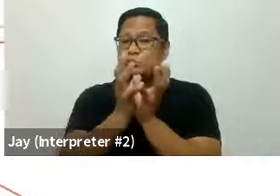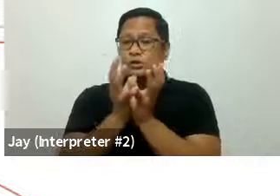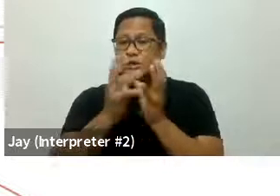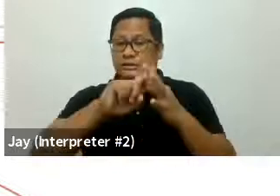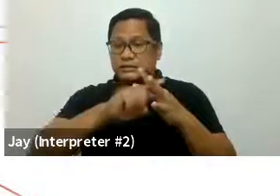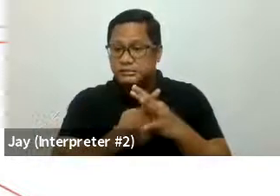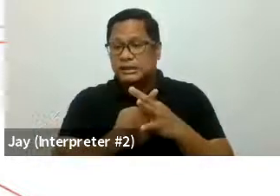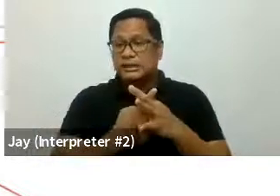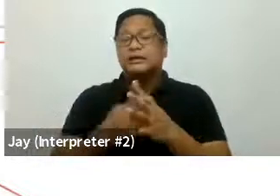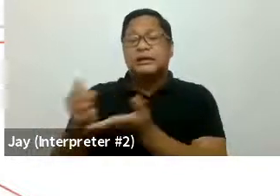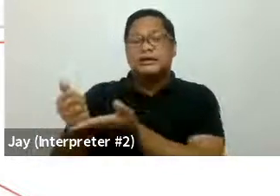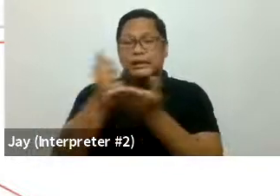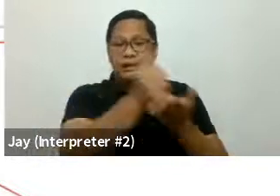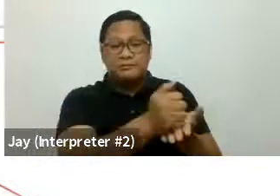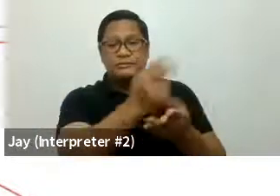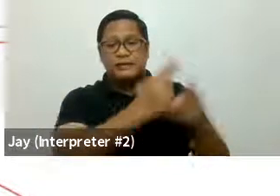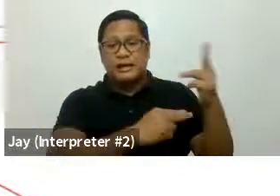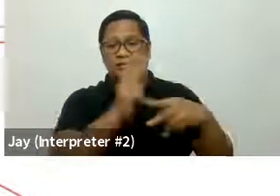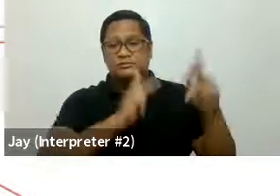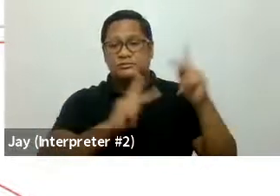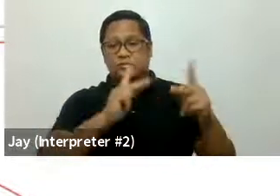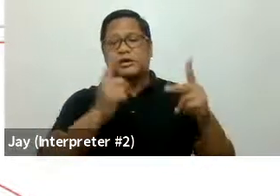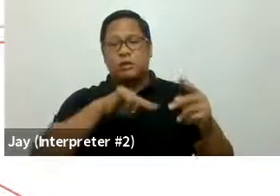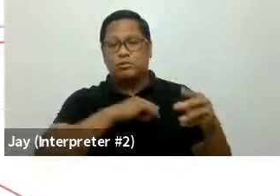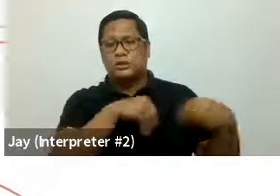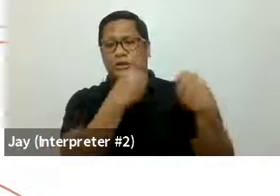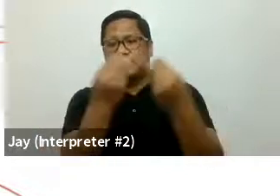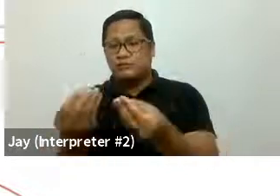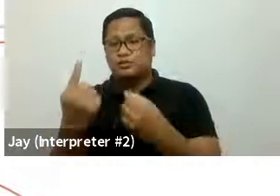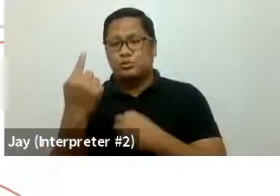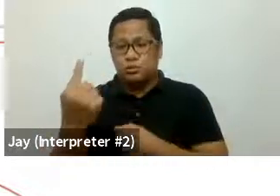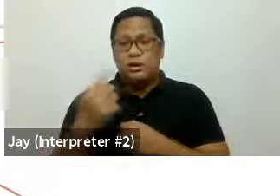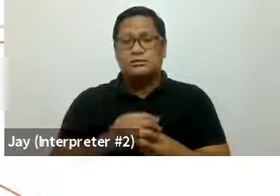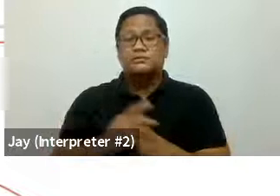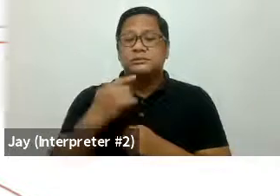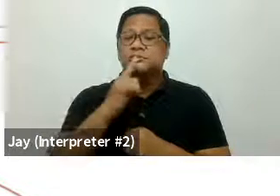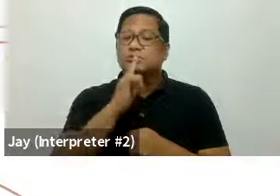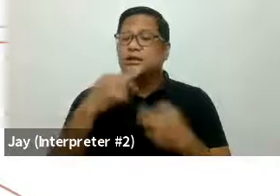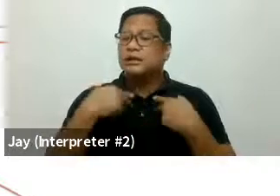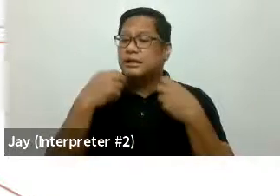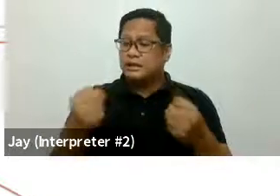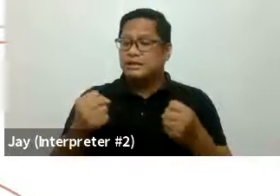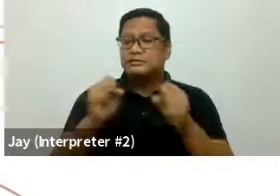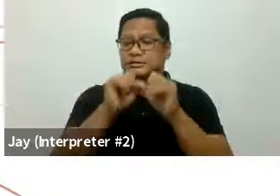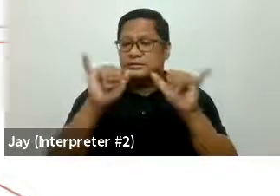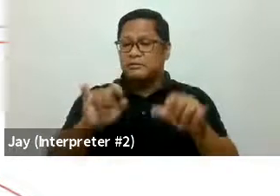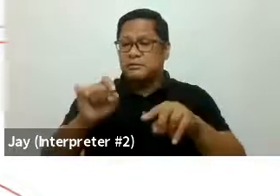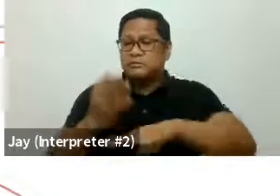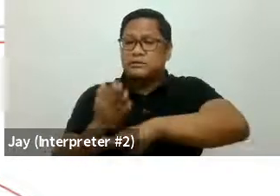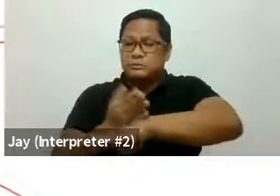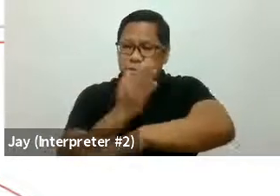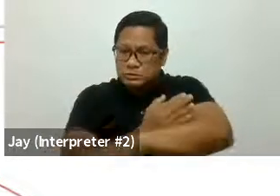is in the hands of the people, and to deliver as one. Our health system must be progressive, okay? Must be